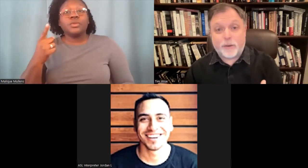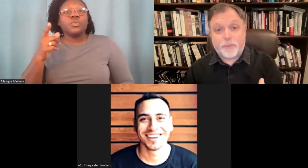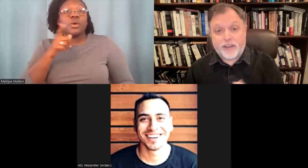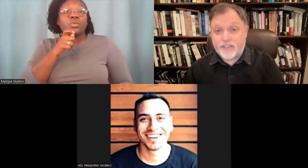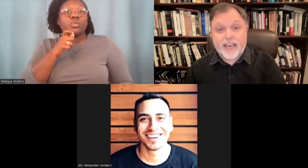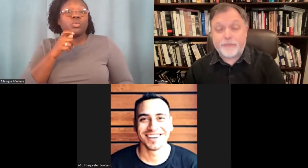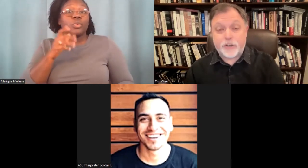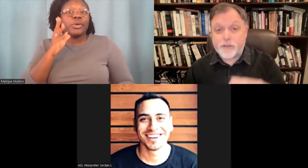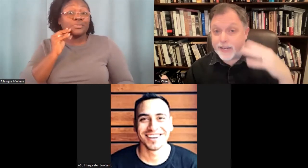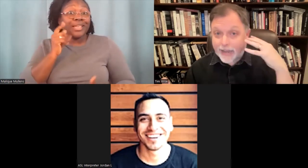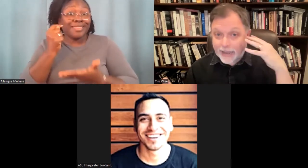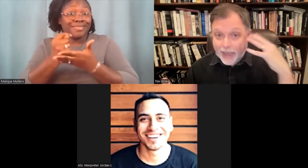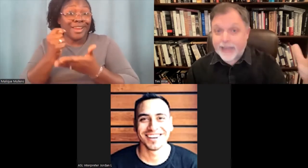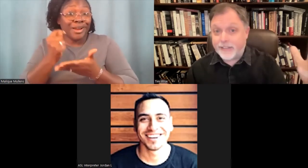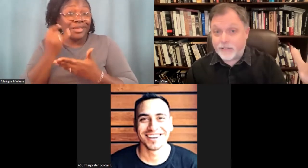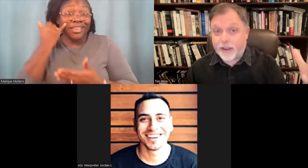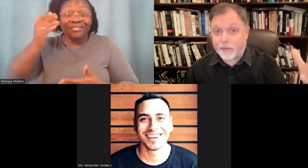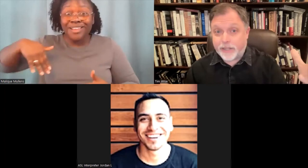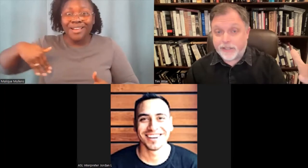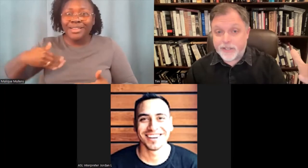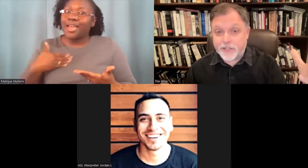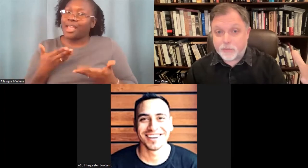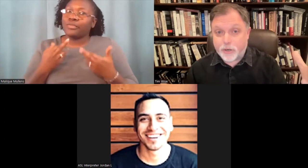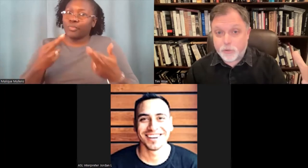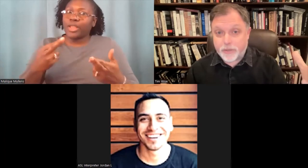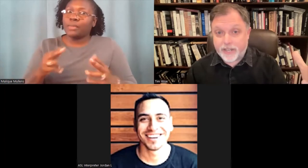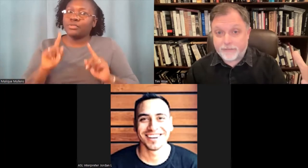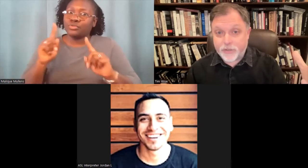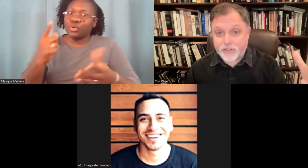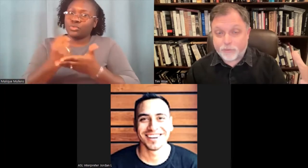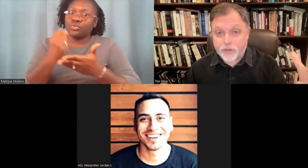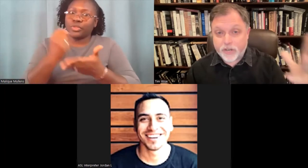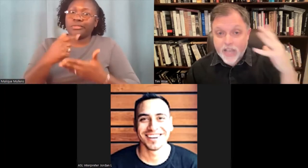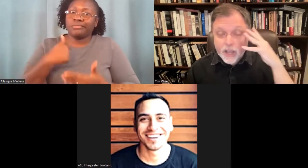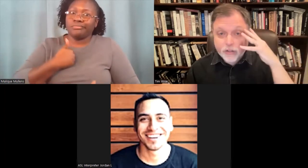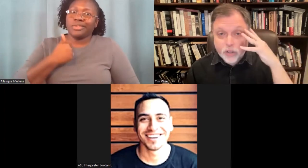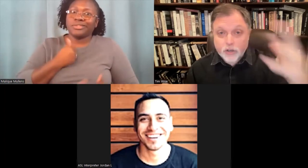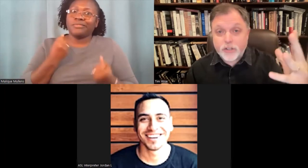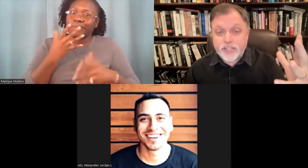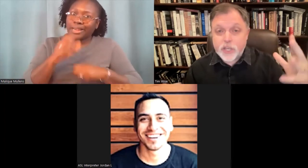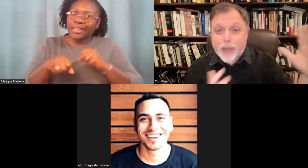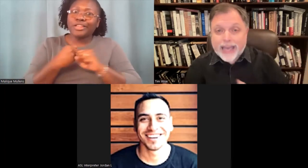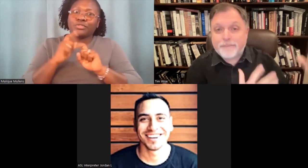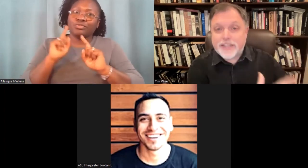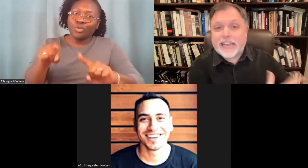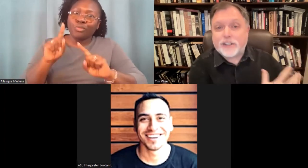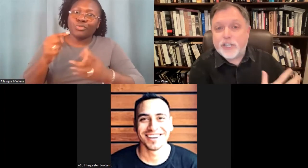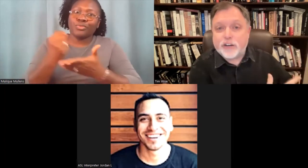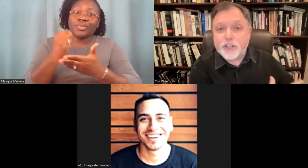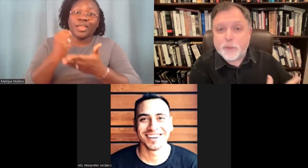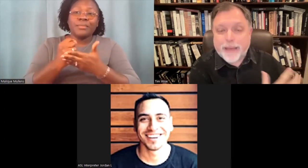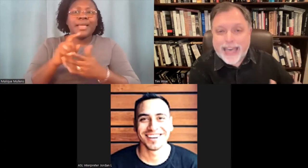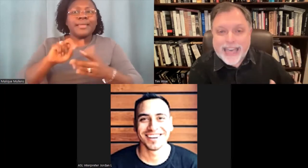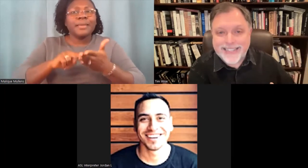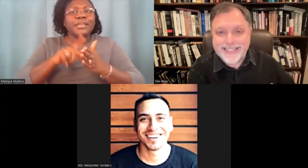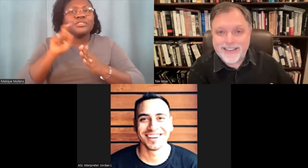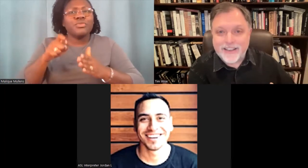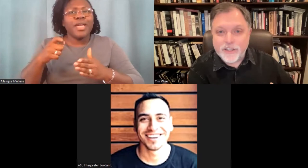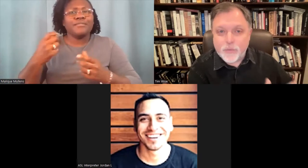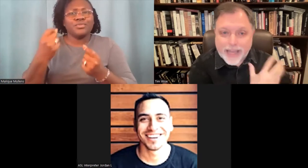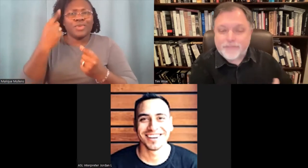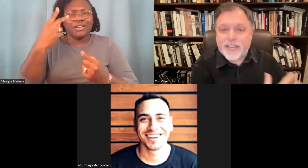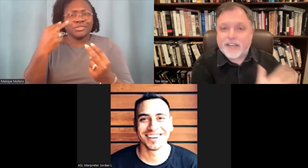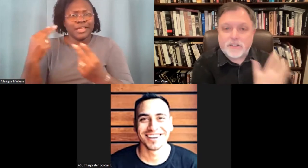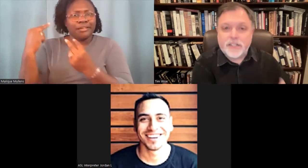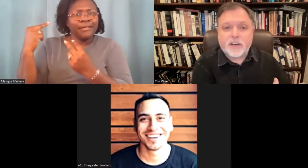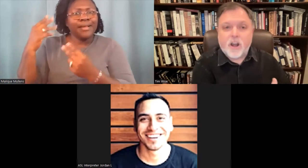been in therapy, and if you haven't tried it, I highly recommend it as someone who's been in it for several years, learns that you have to get clear on your past.